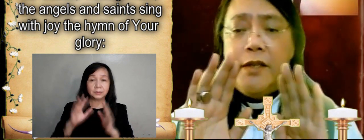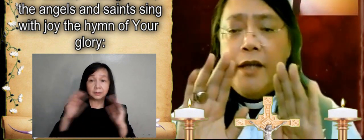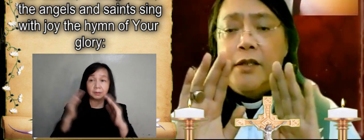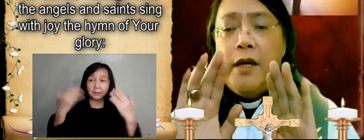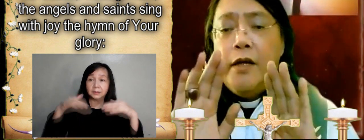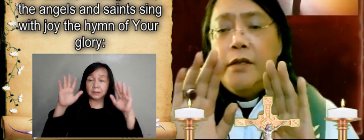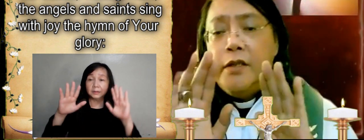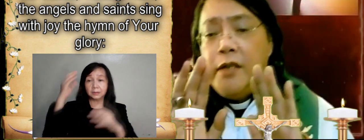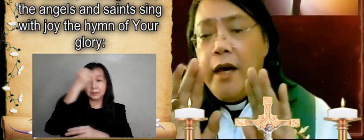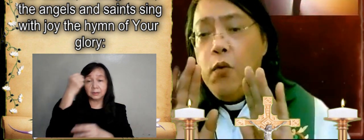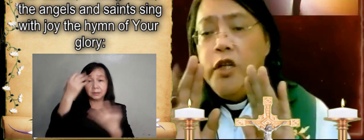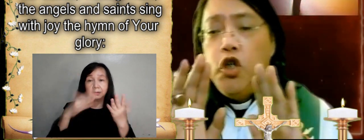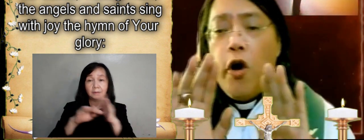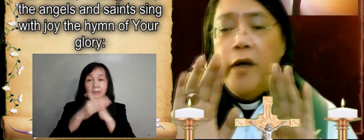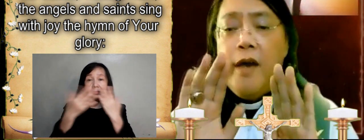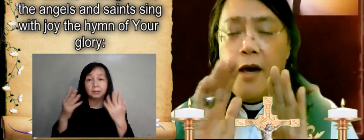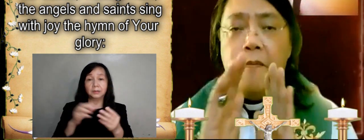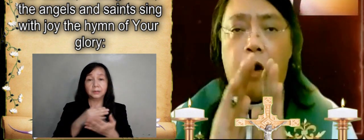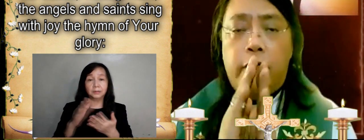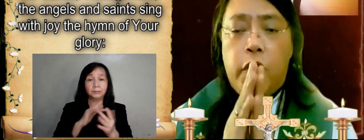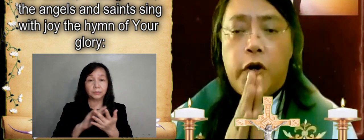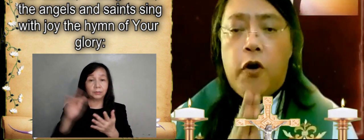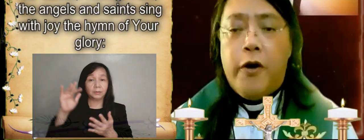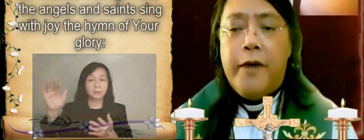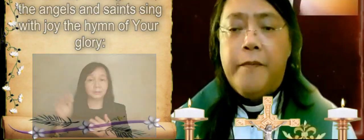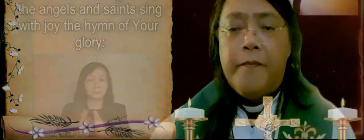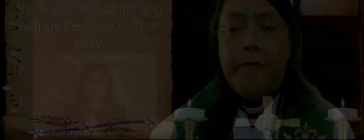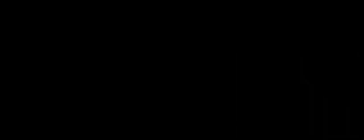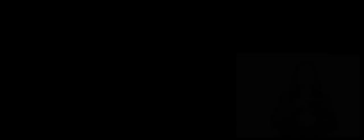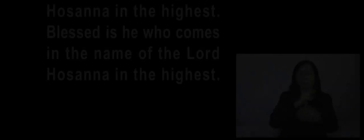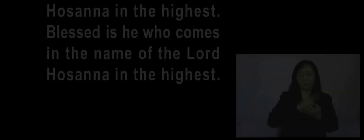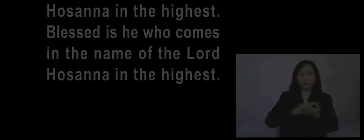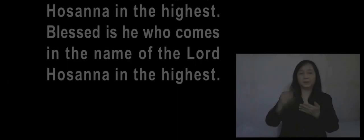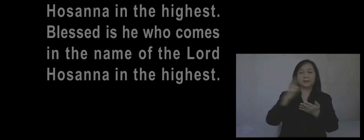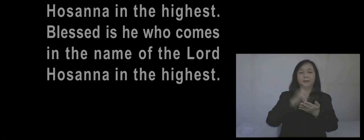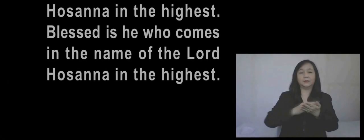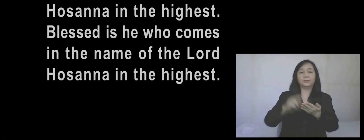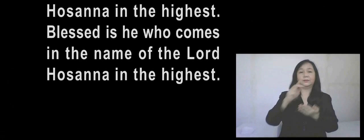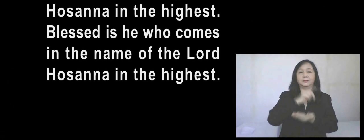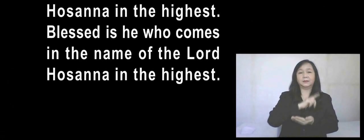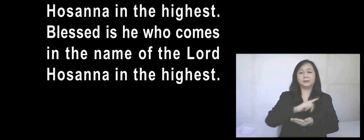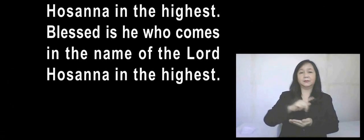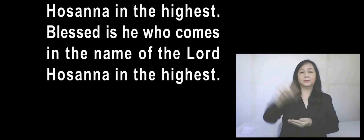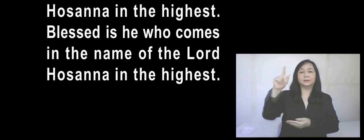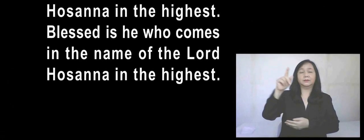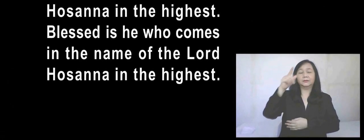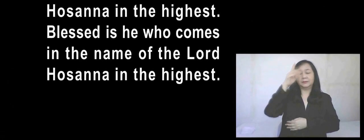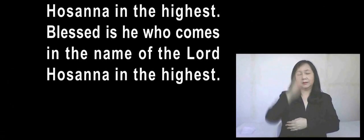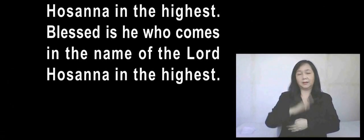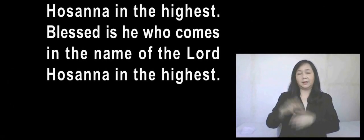angels and saints sing with joy the hymn of your glory. Holy, holy, holy